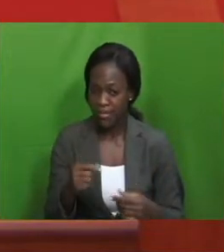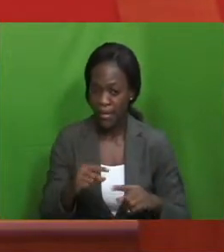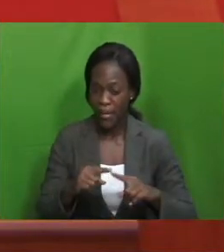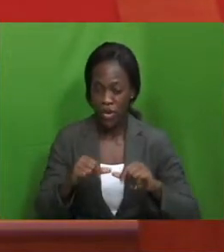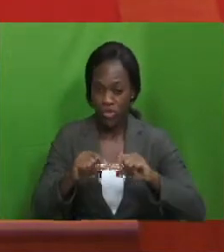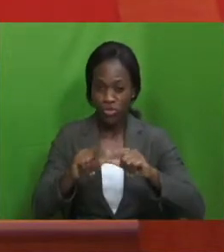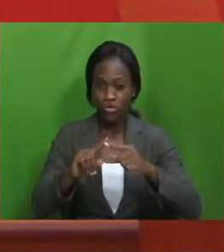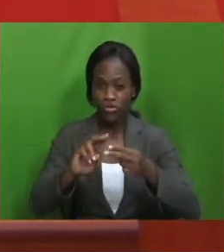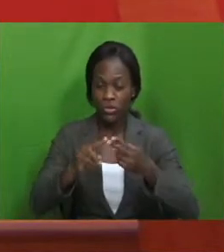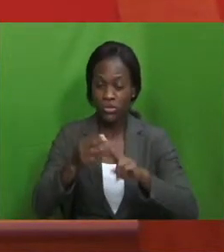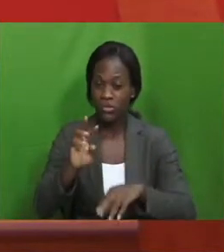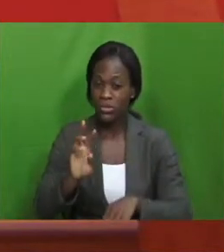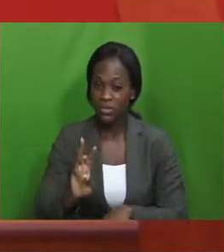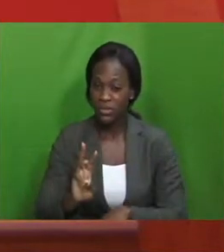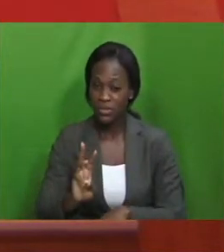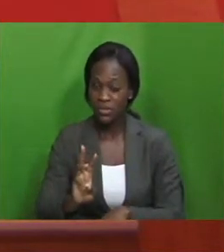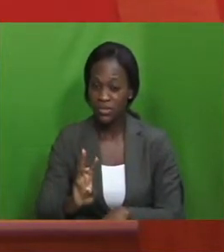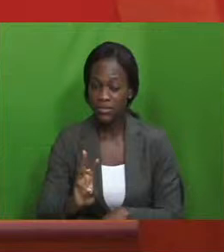6,